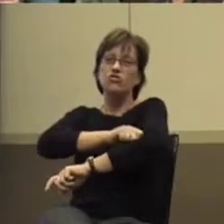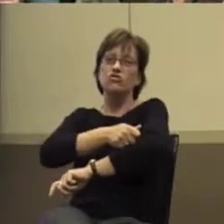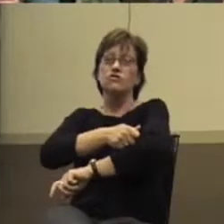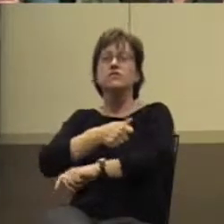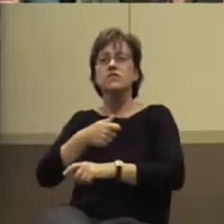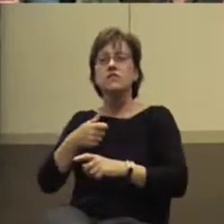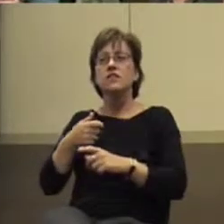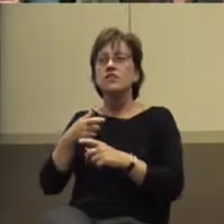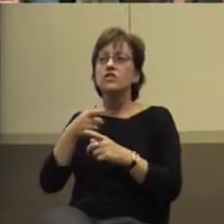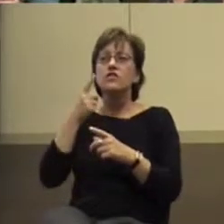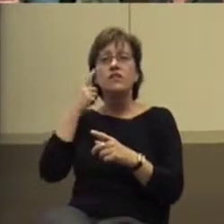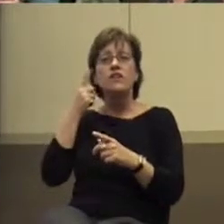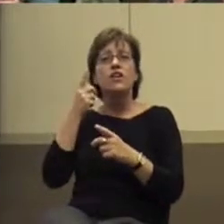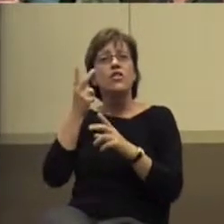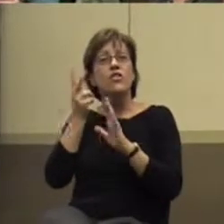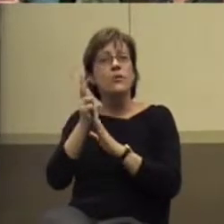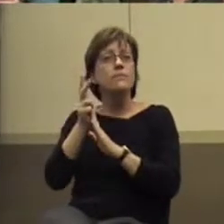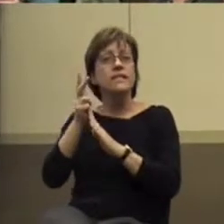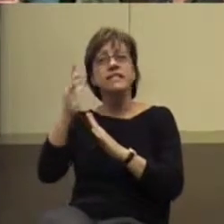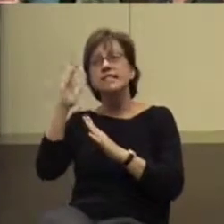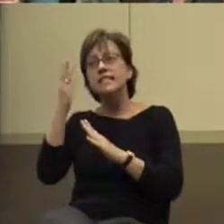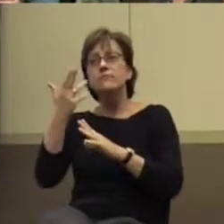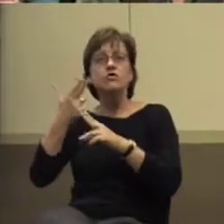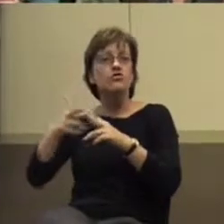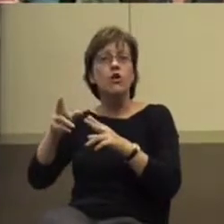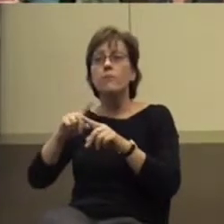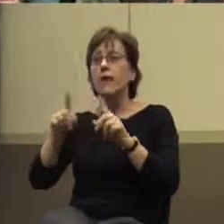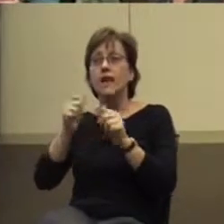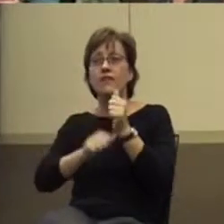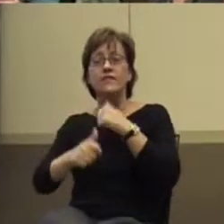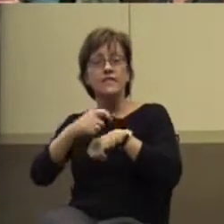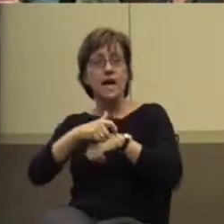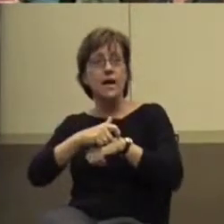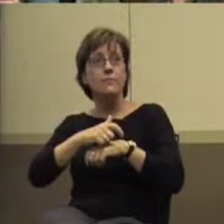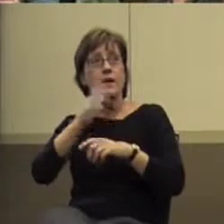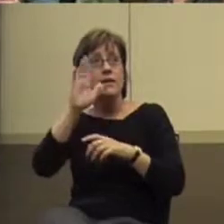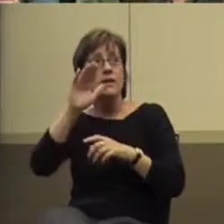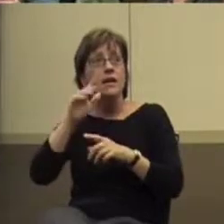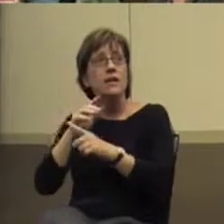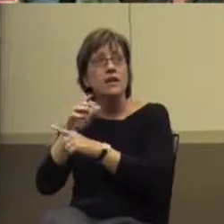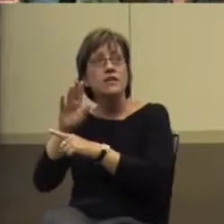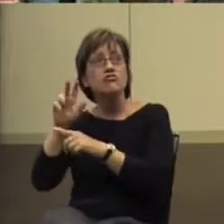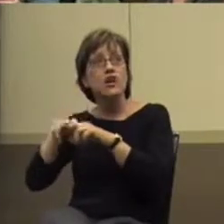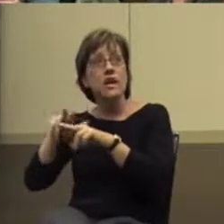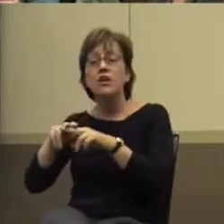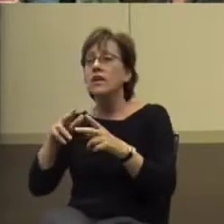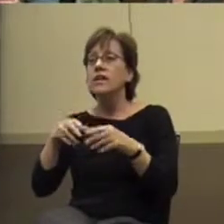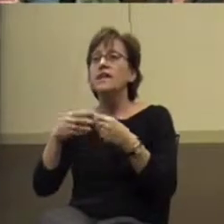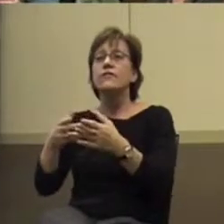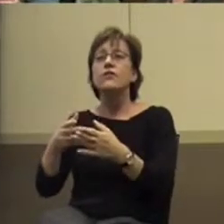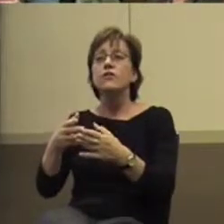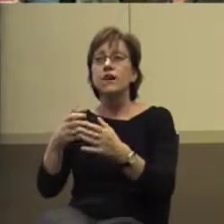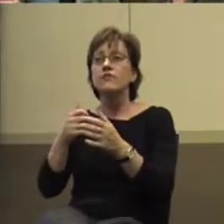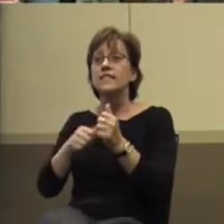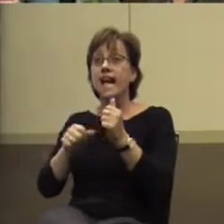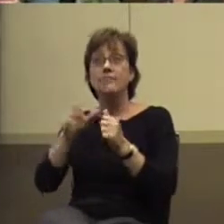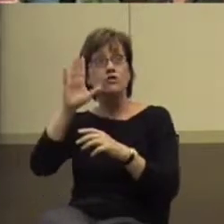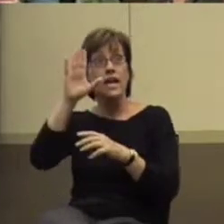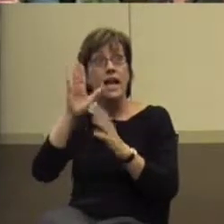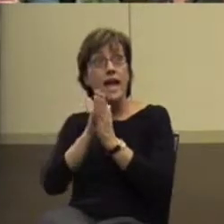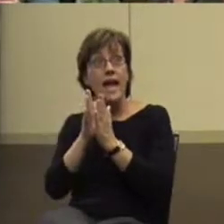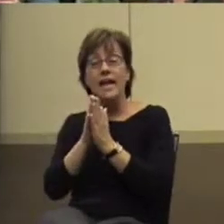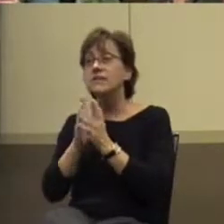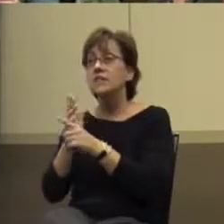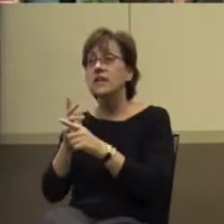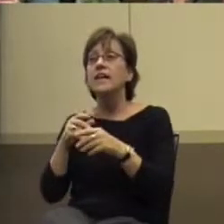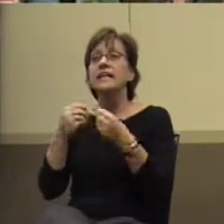though 3 minutes seems like a short amount of time, like every time she requests it, reinforce her, so give her like a little glittery sticker and a